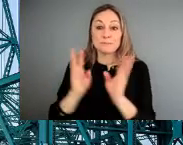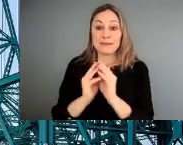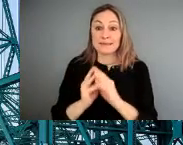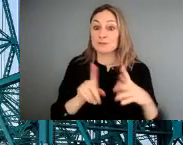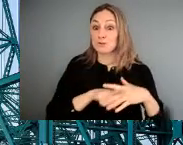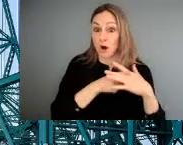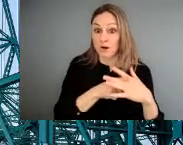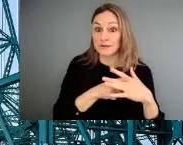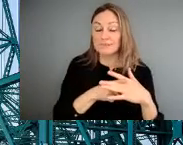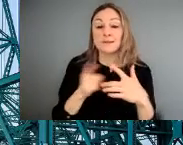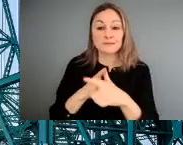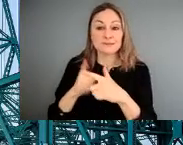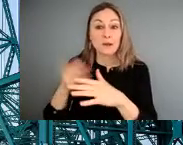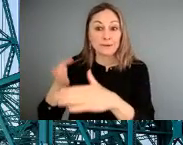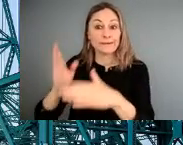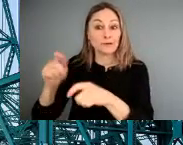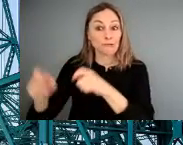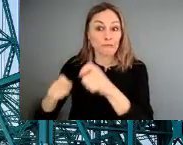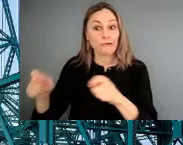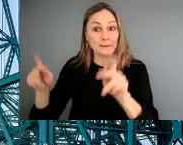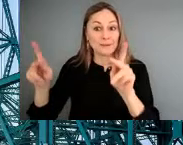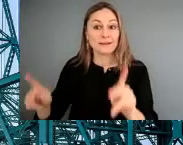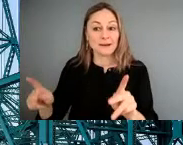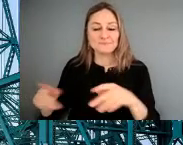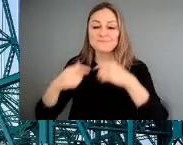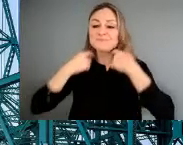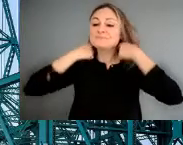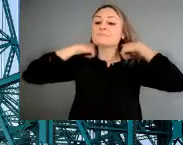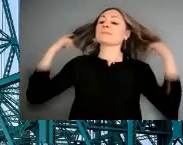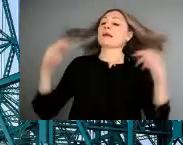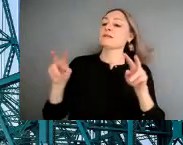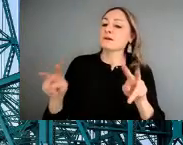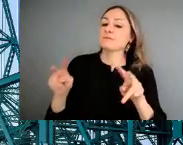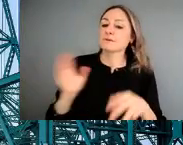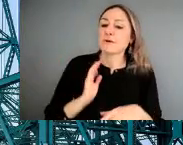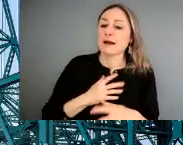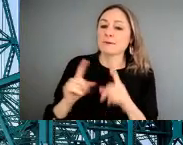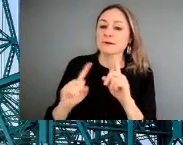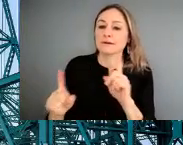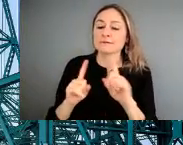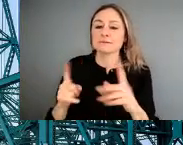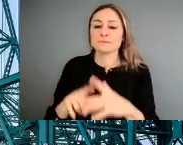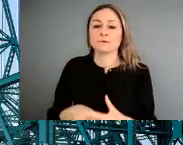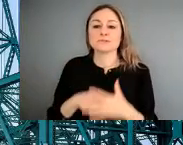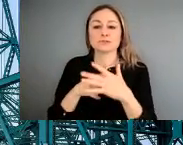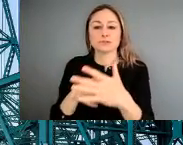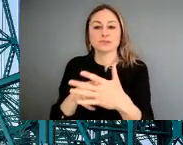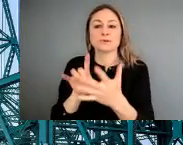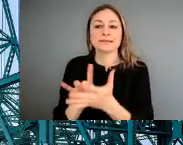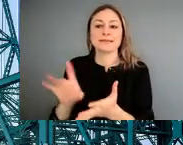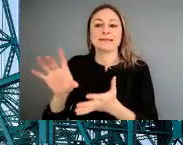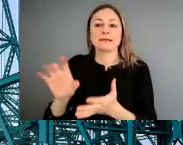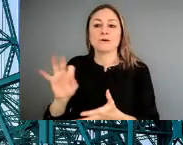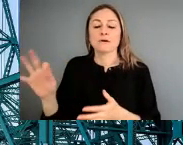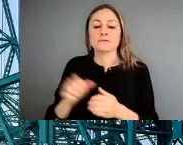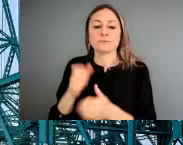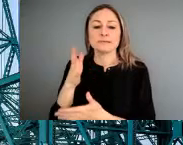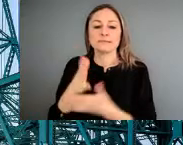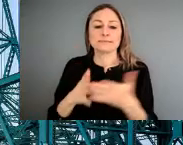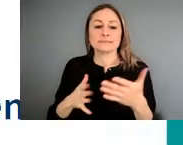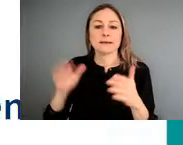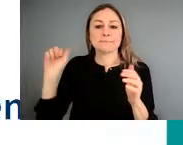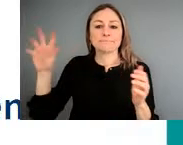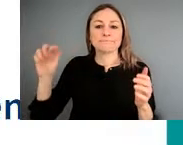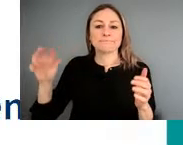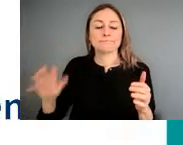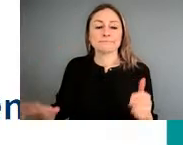Thank you. Looking forward to the conversation. John Anthony. Great. Thank you very much. We'll go ahead and kick off with some housekeeping items. If you can go to the next slide,